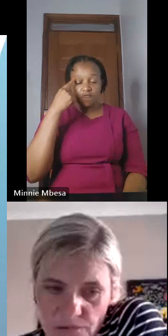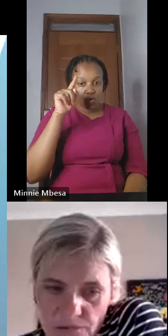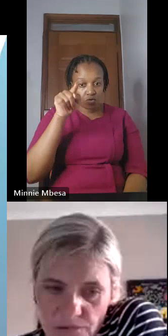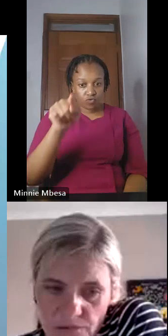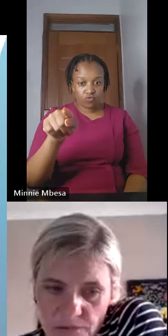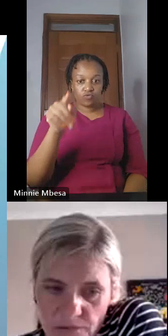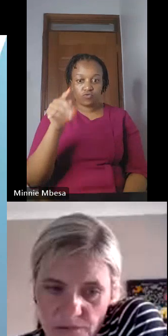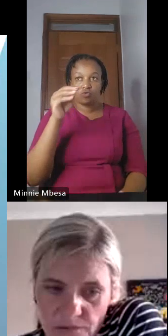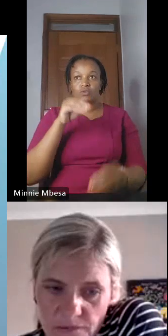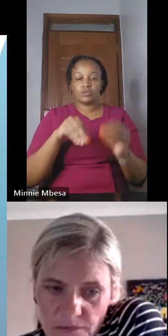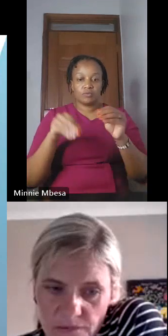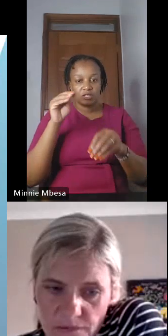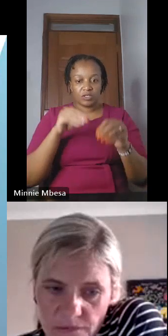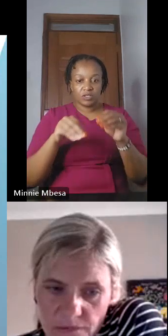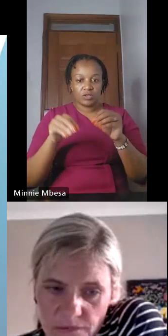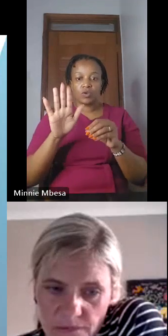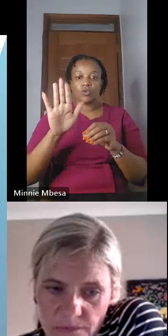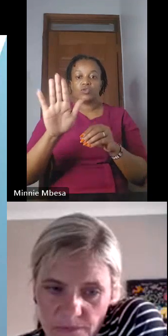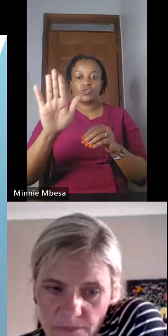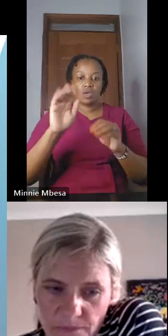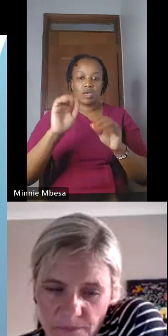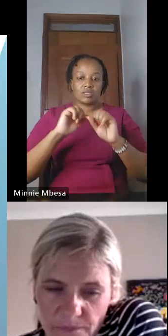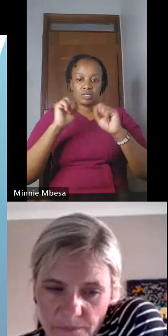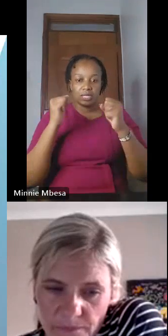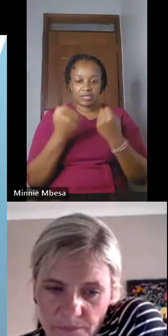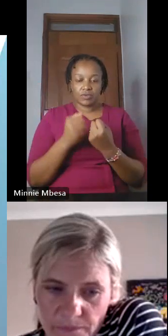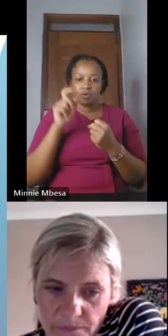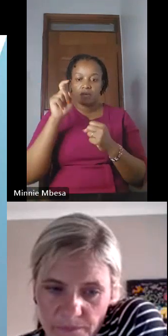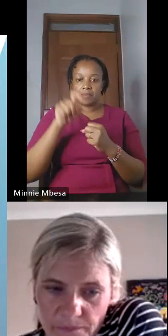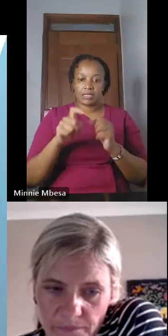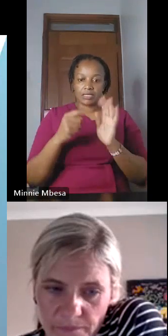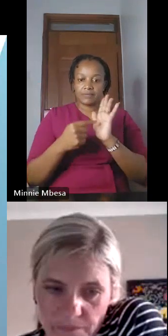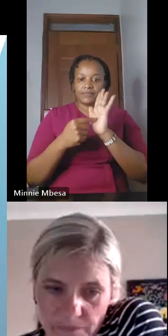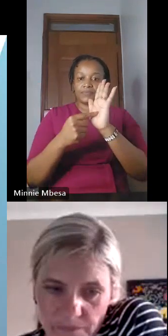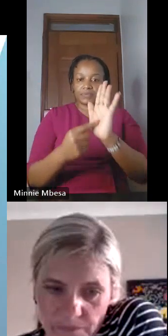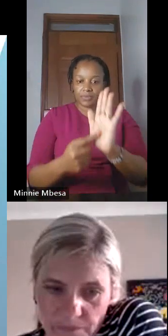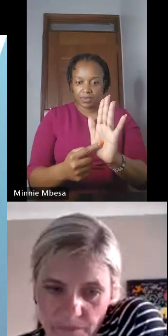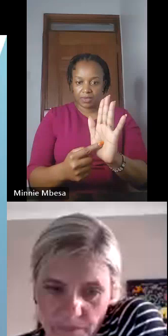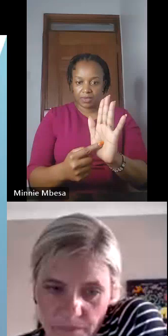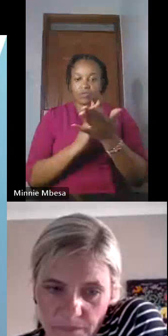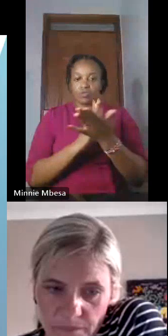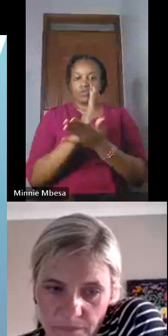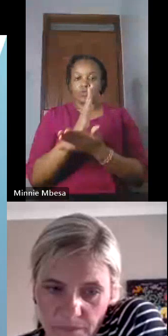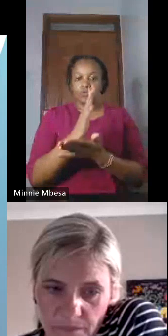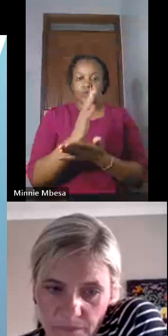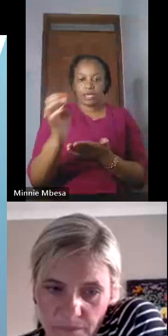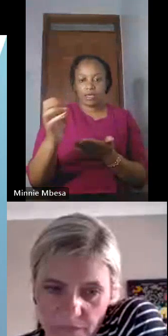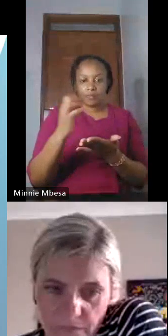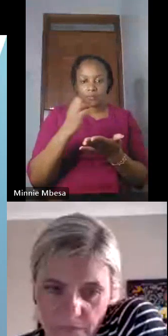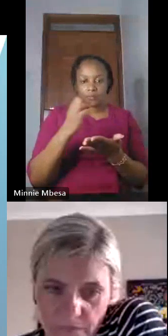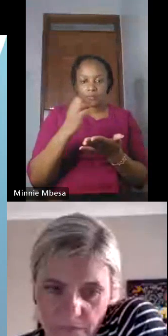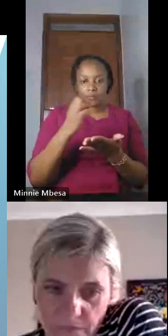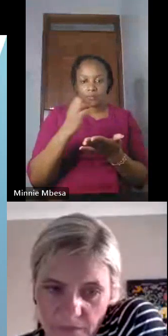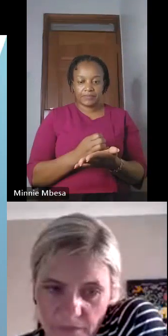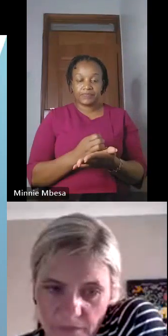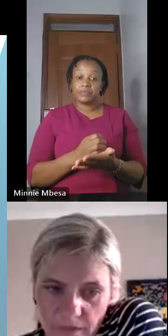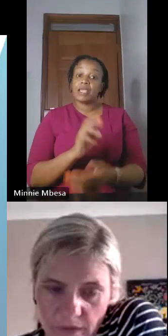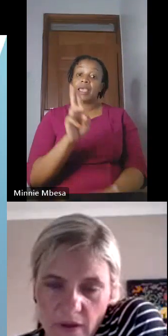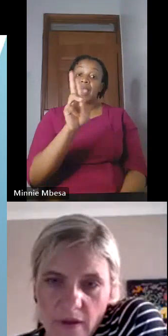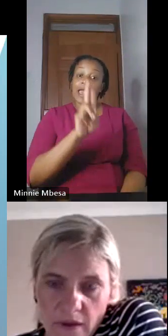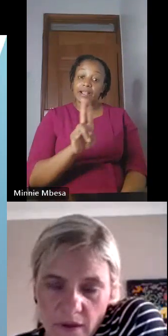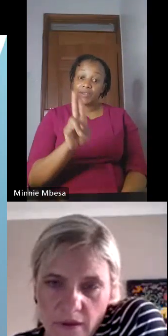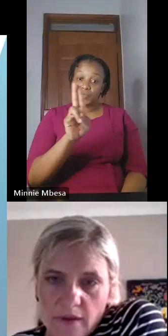your society, you must demonstrate that through employment. I'll use a high school